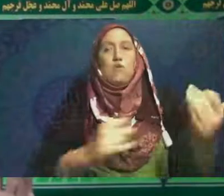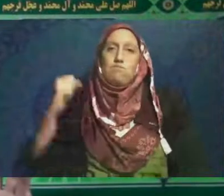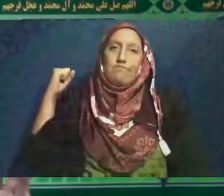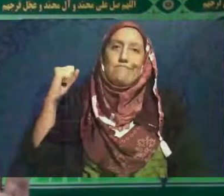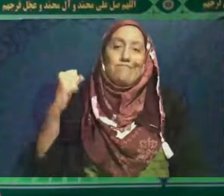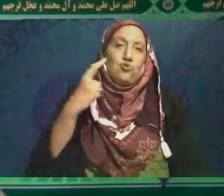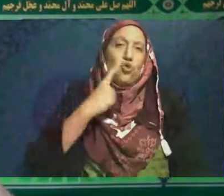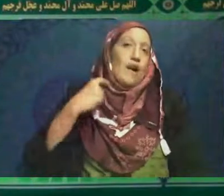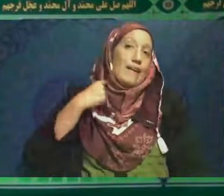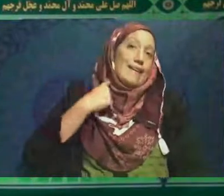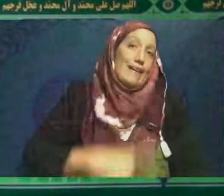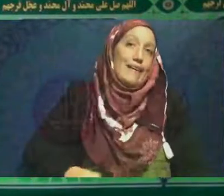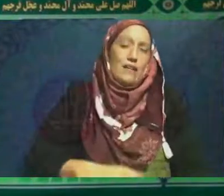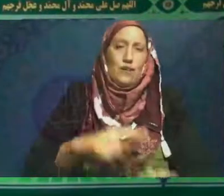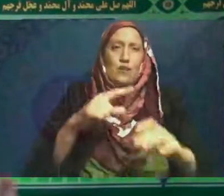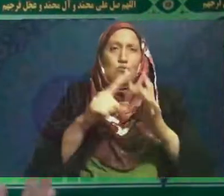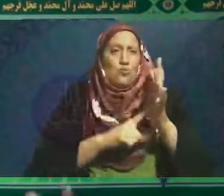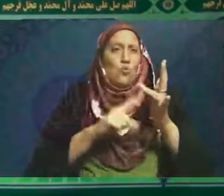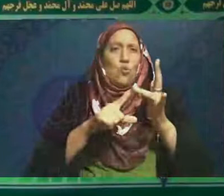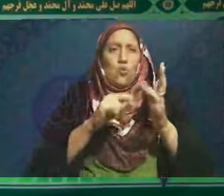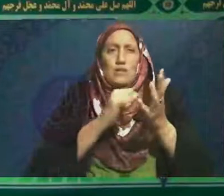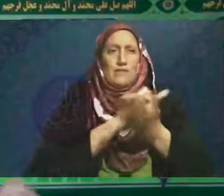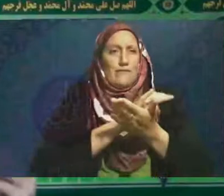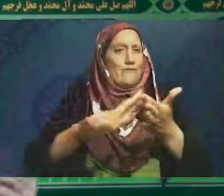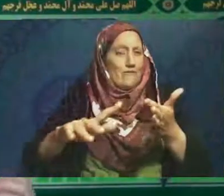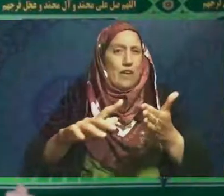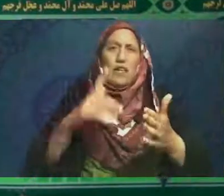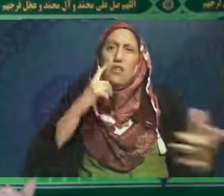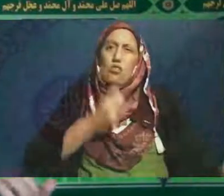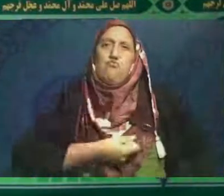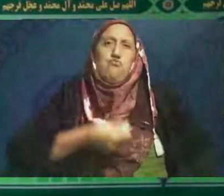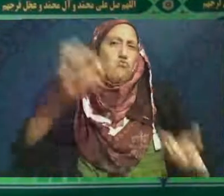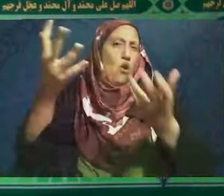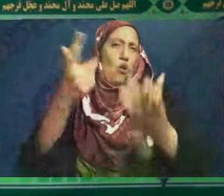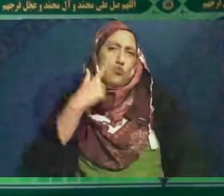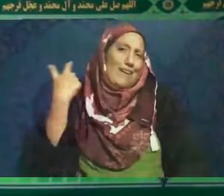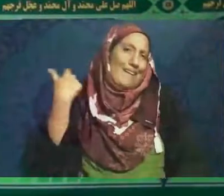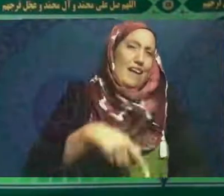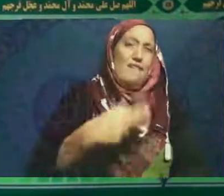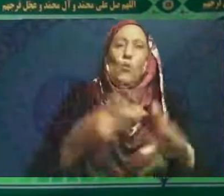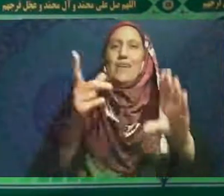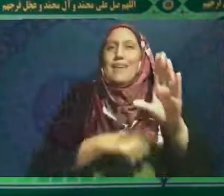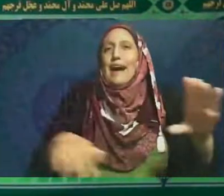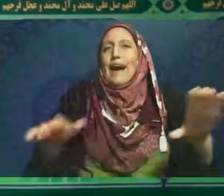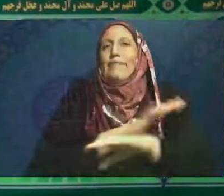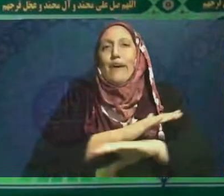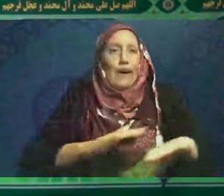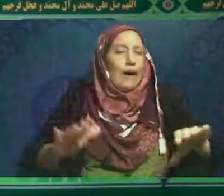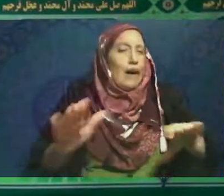the story. And for years they tried to cover it up. For years they lied to their father. That was a very big